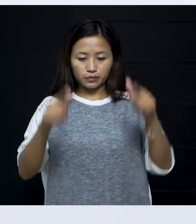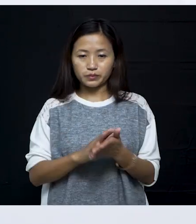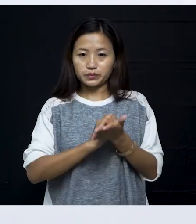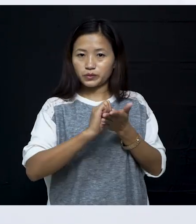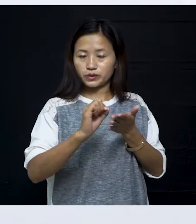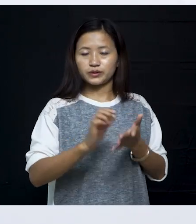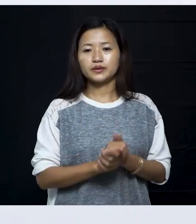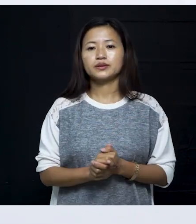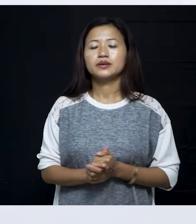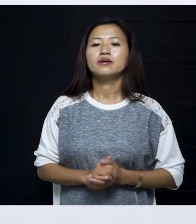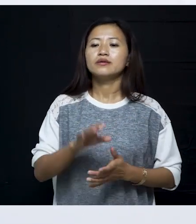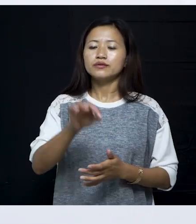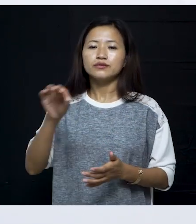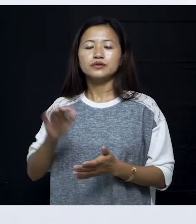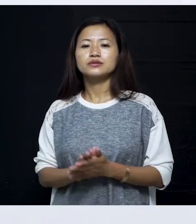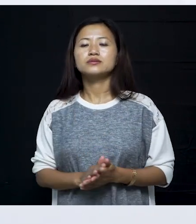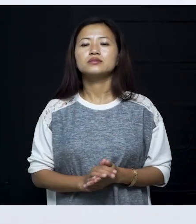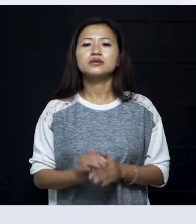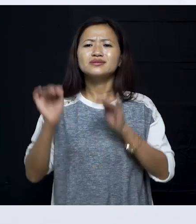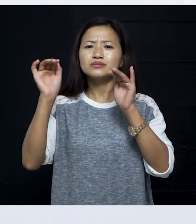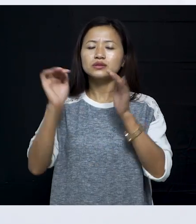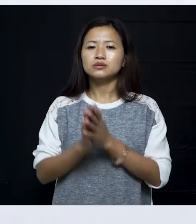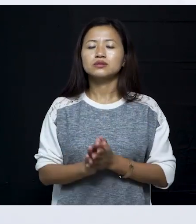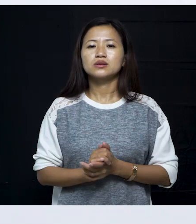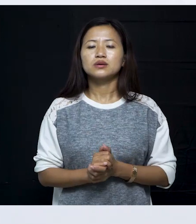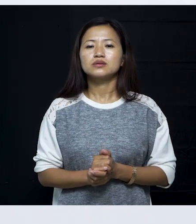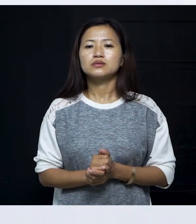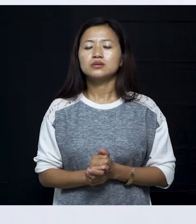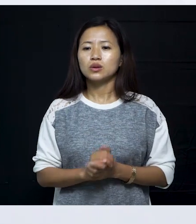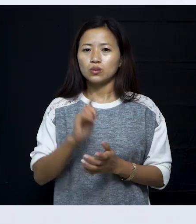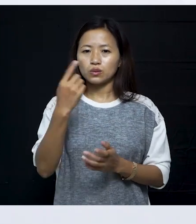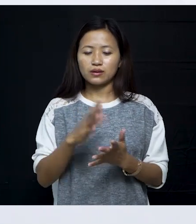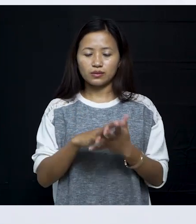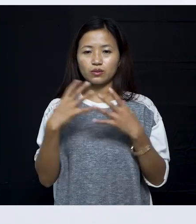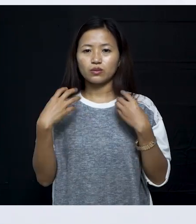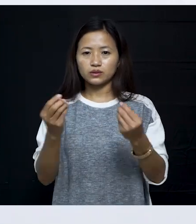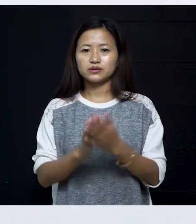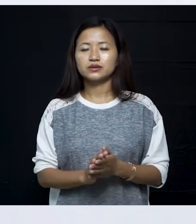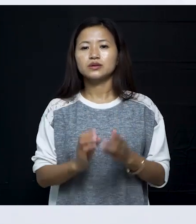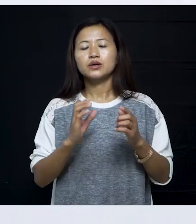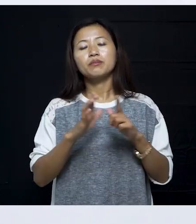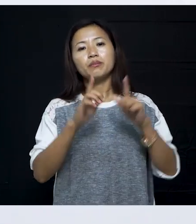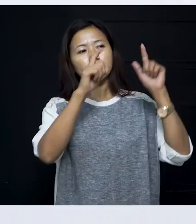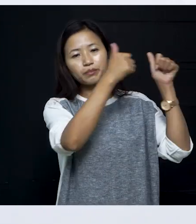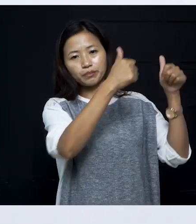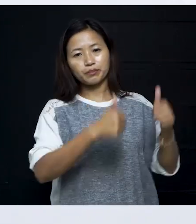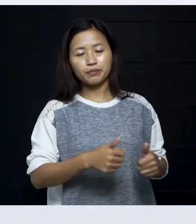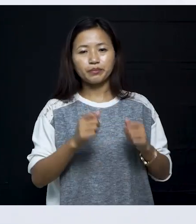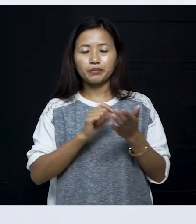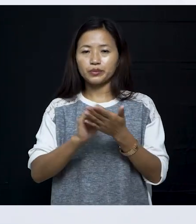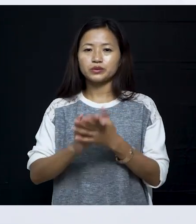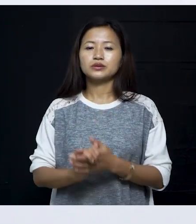would find that it is supposed to be a poster for a wanted poster. And you would find all the instructions there. So